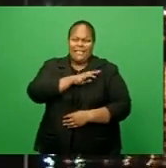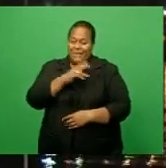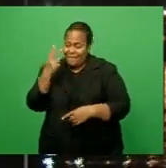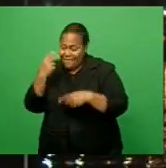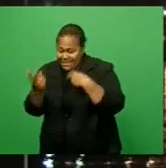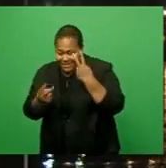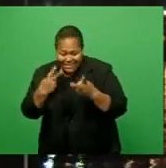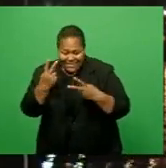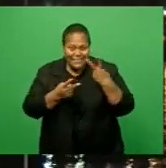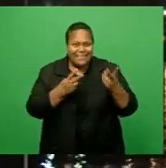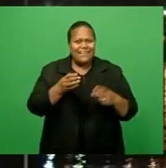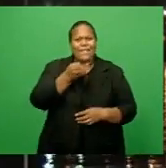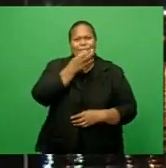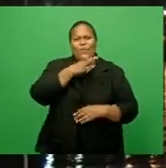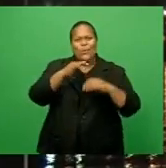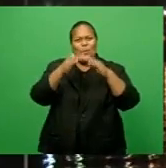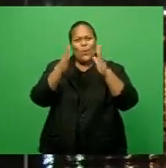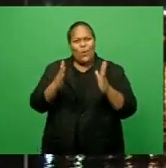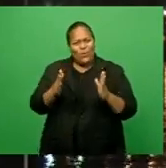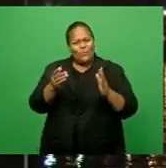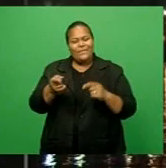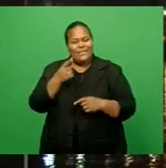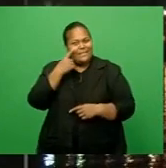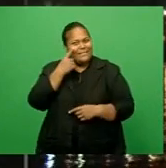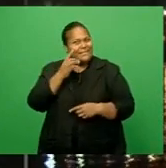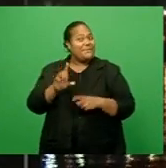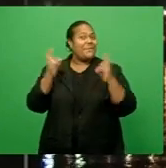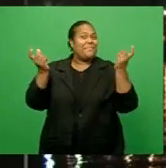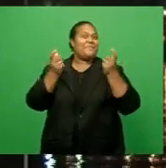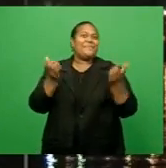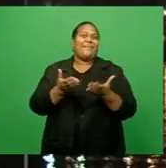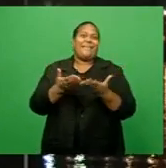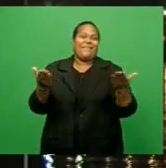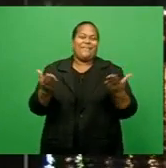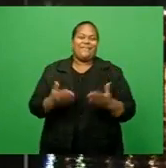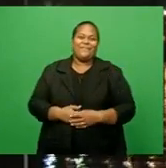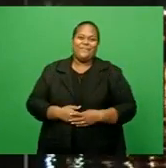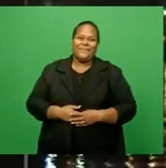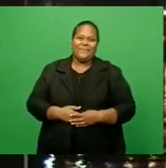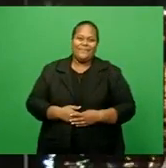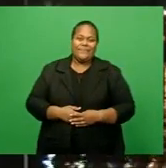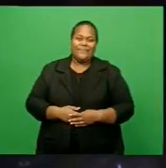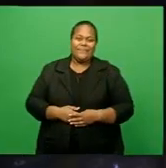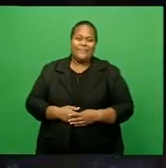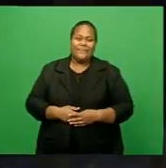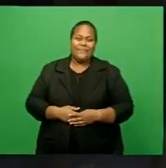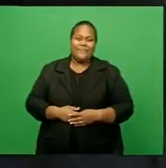visited a few homes to see how celebrations went. Venina Rakautonga has more.